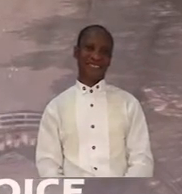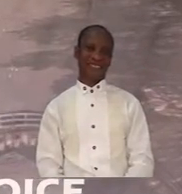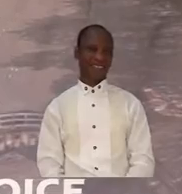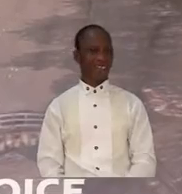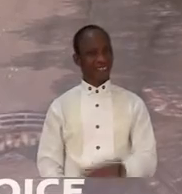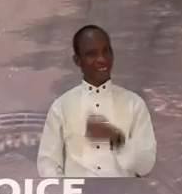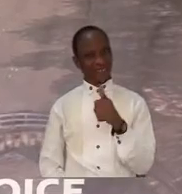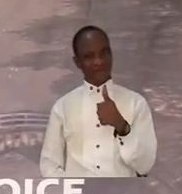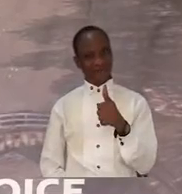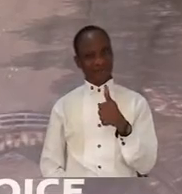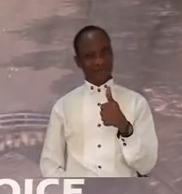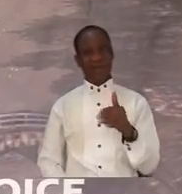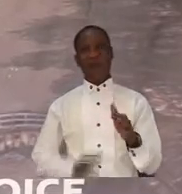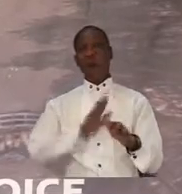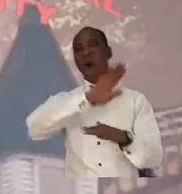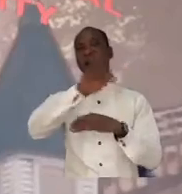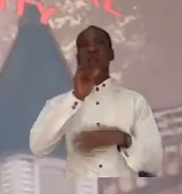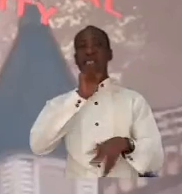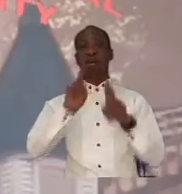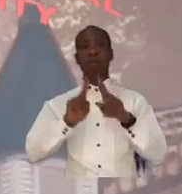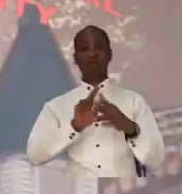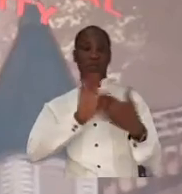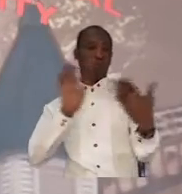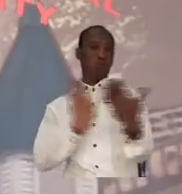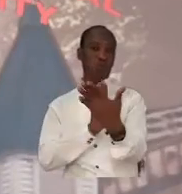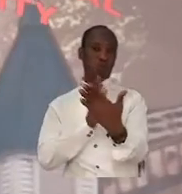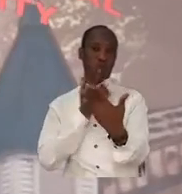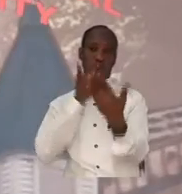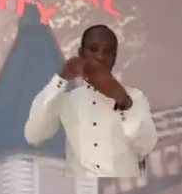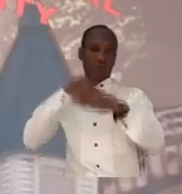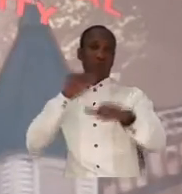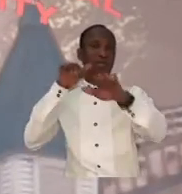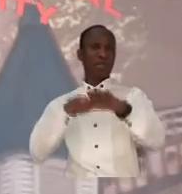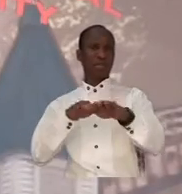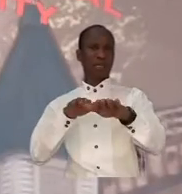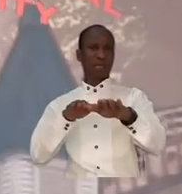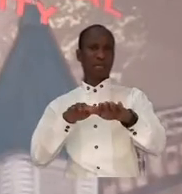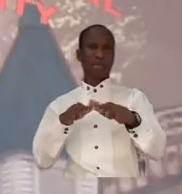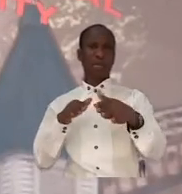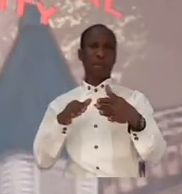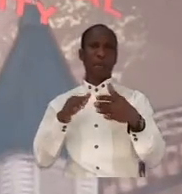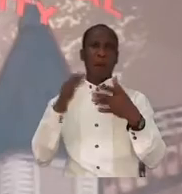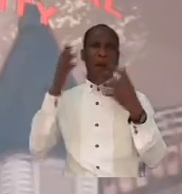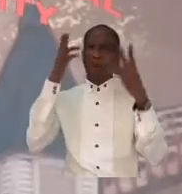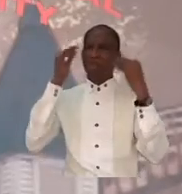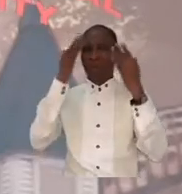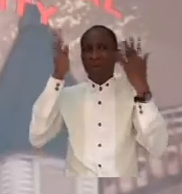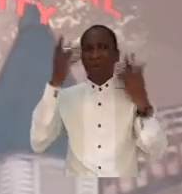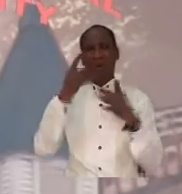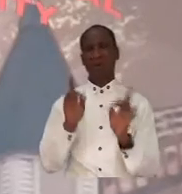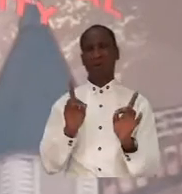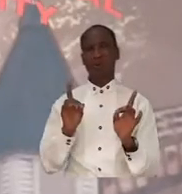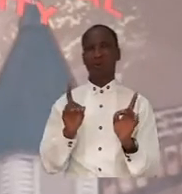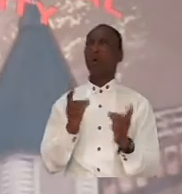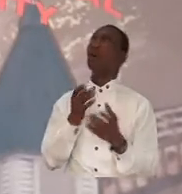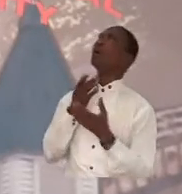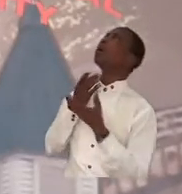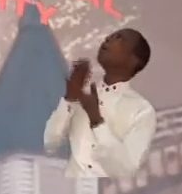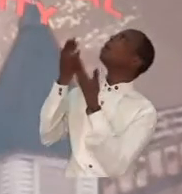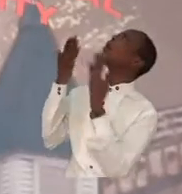Standing behind or in the front of the sea, God asked Moses, why are you crying to me? Tell the children of Israel to go